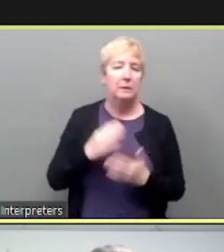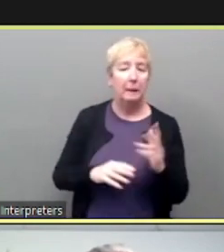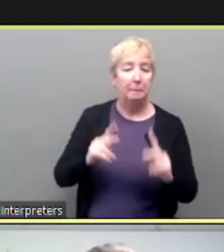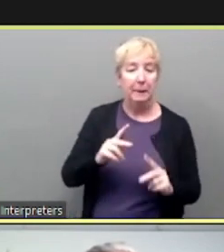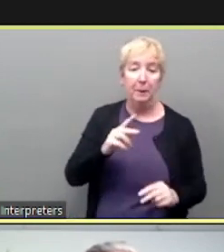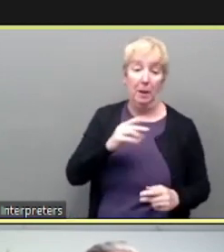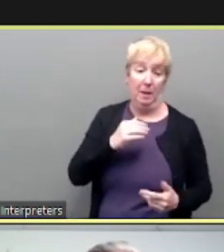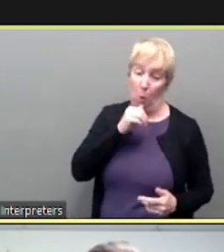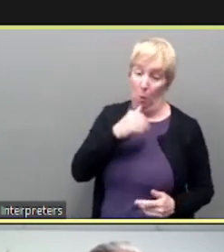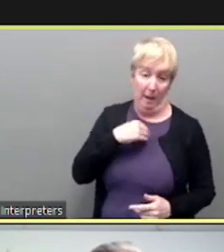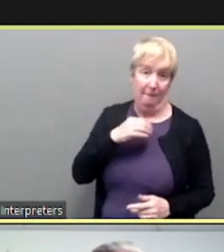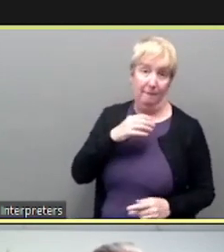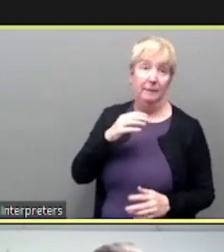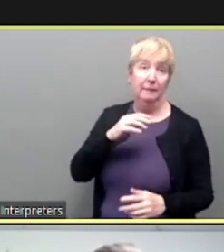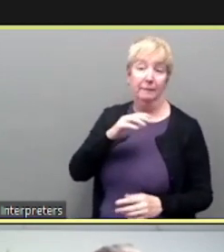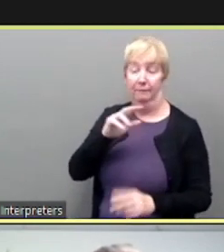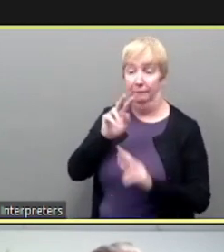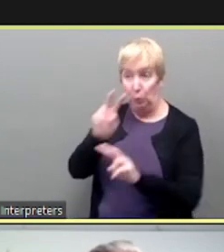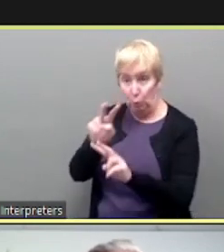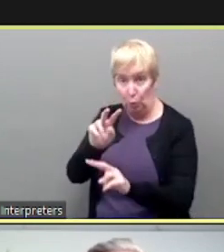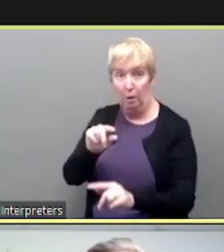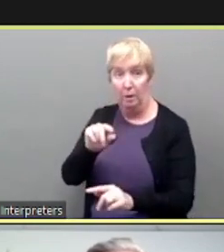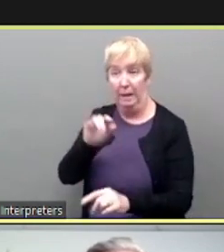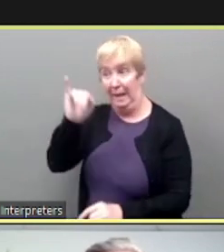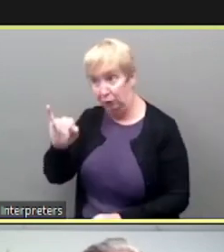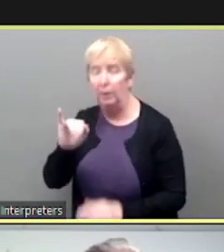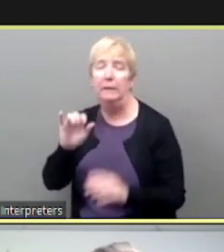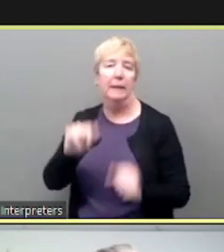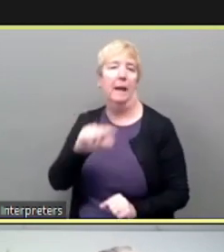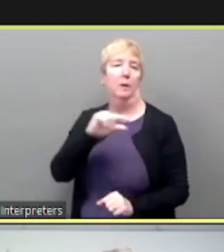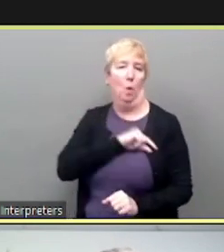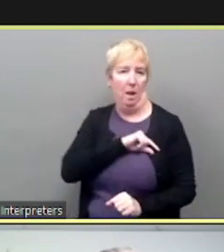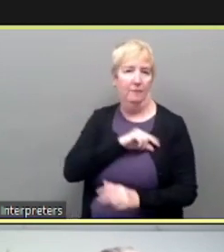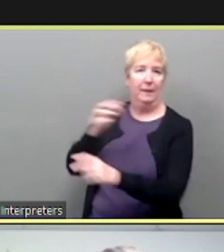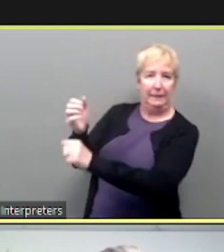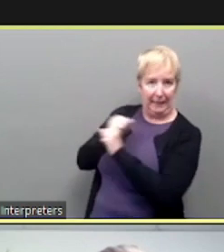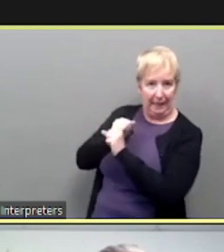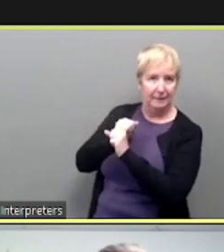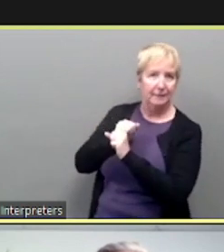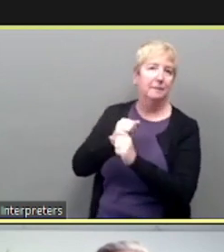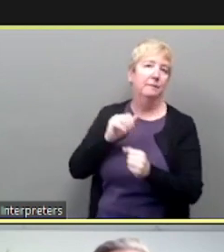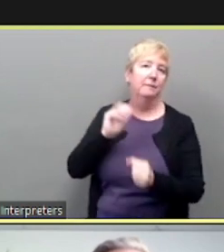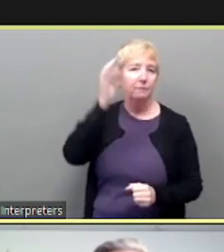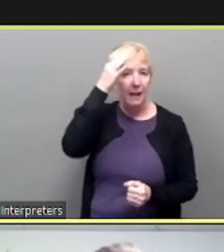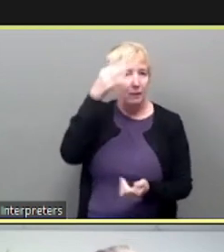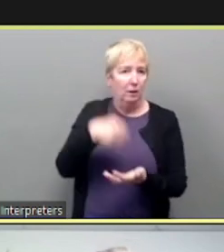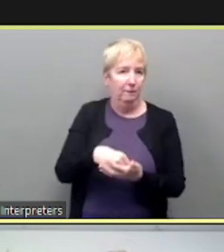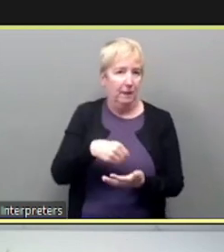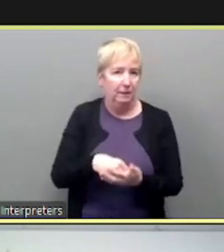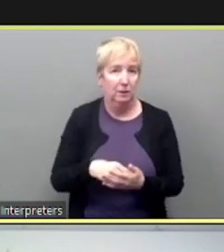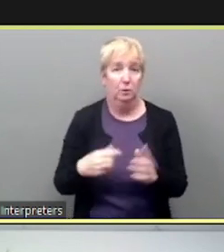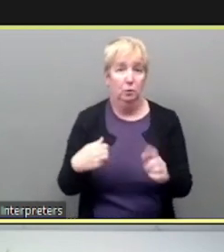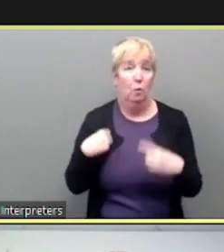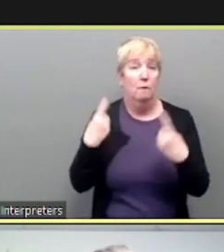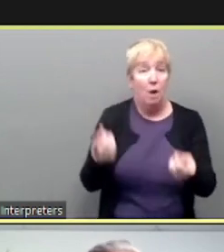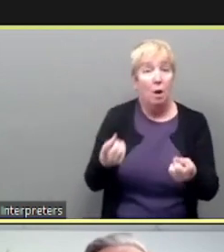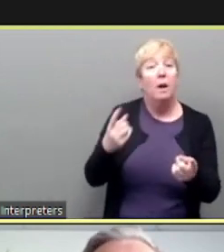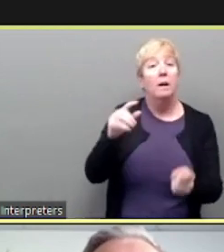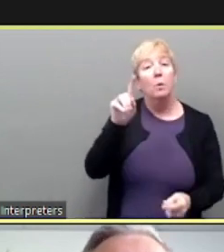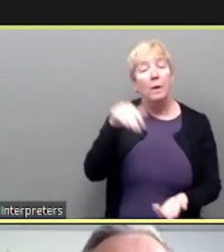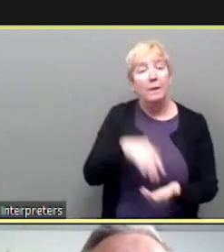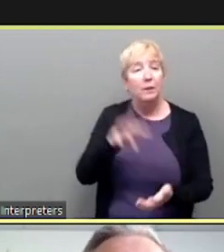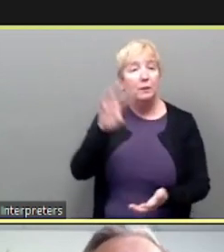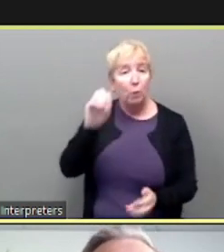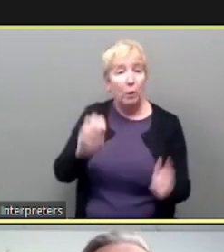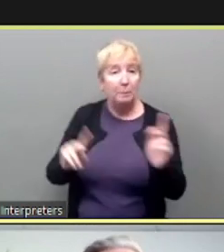But so far in New Mexico, 1,682 people have registered. So to our media partners today, if you can help us get that